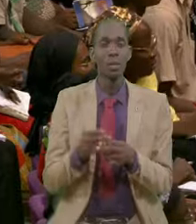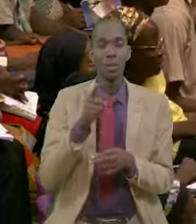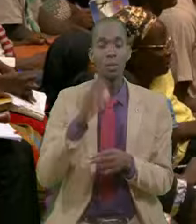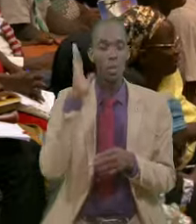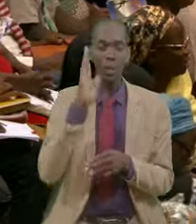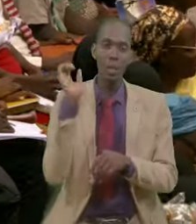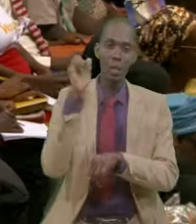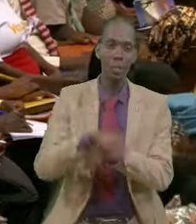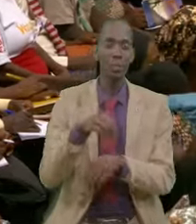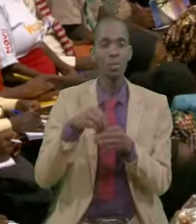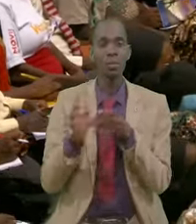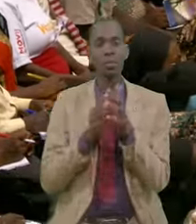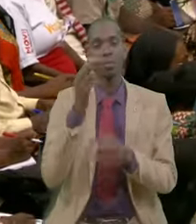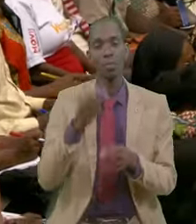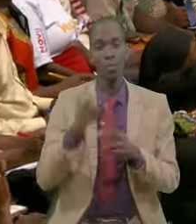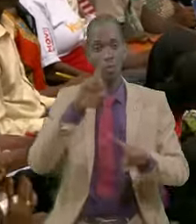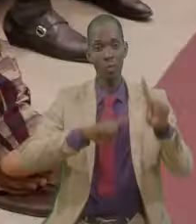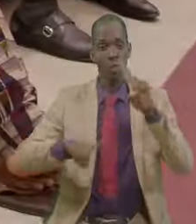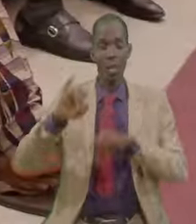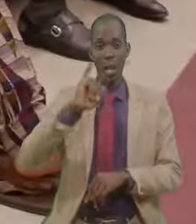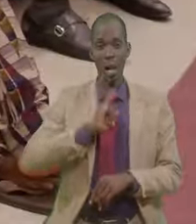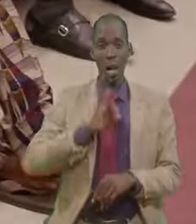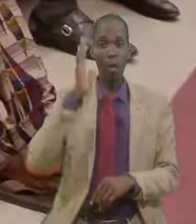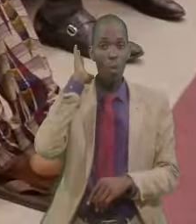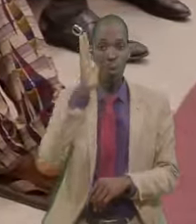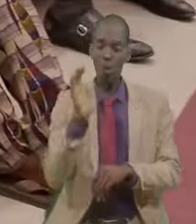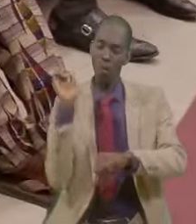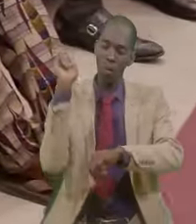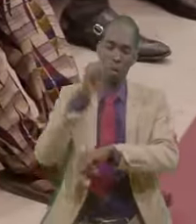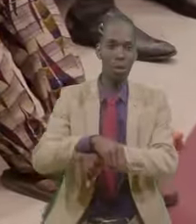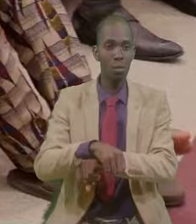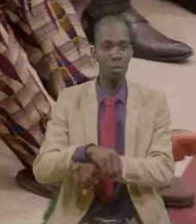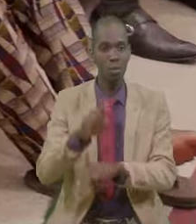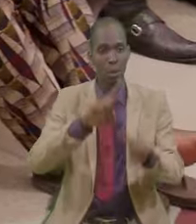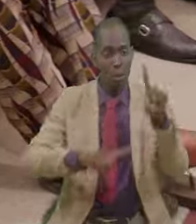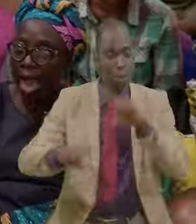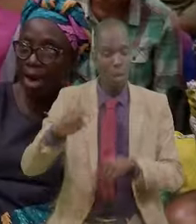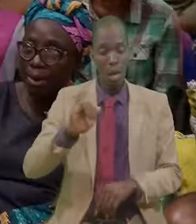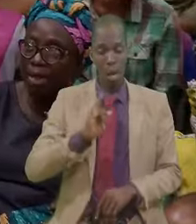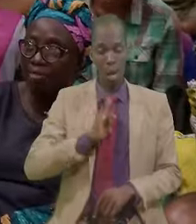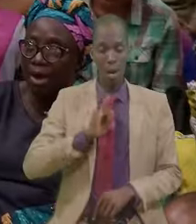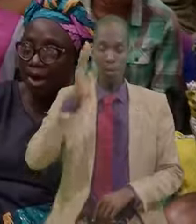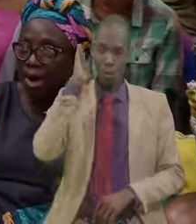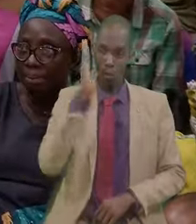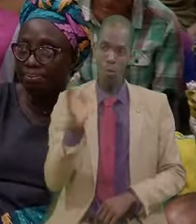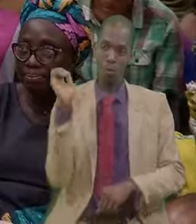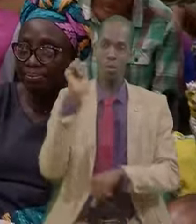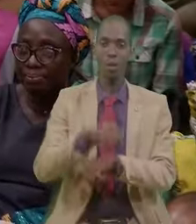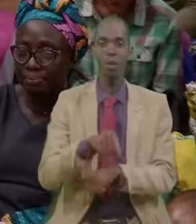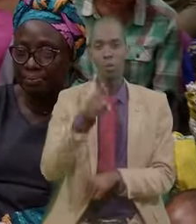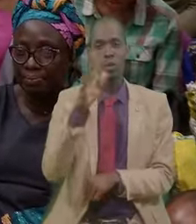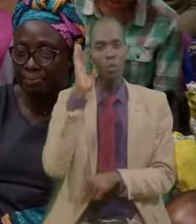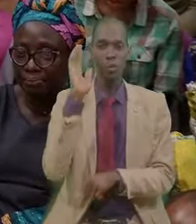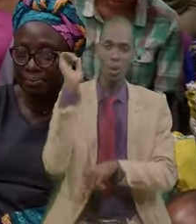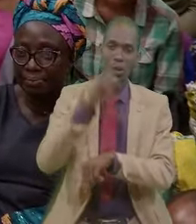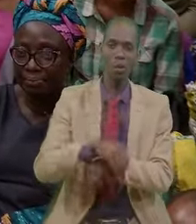conquer. I will overcome. I said I will overcome. You will overcome